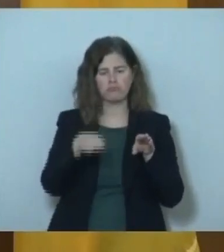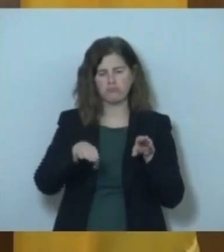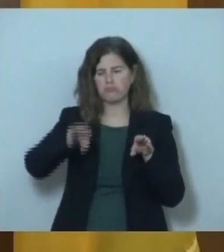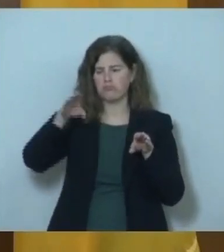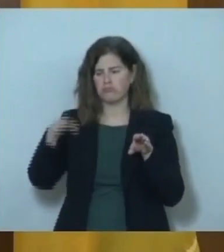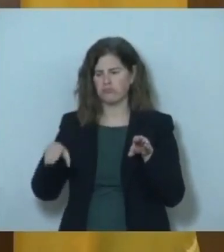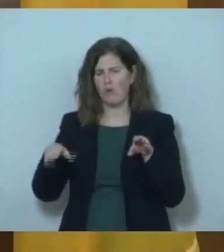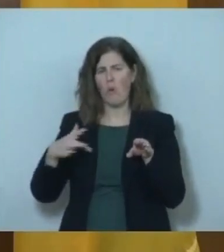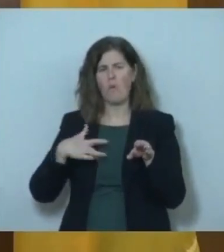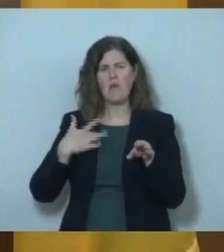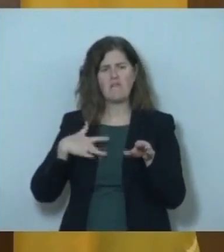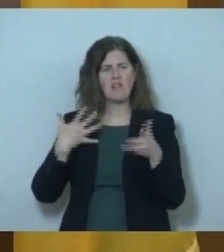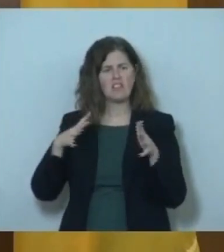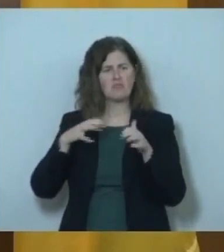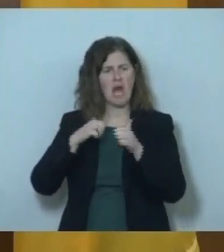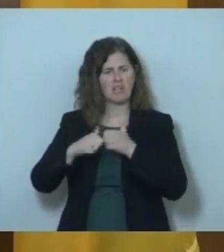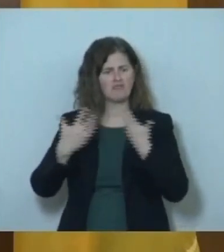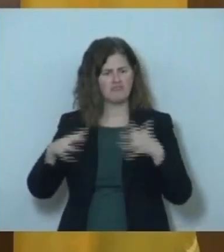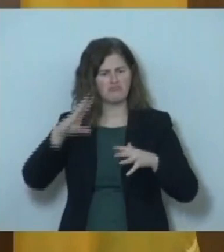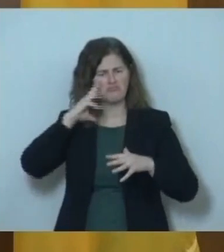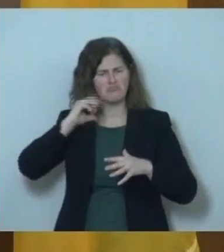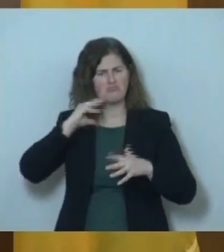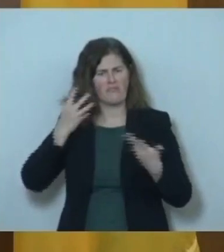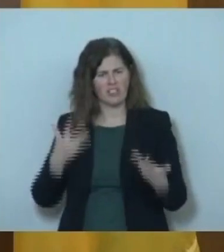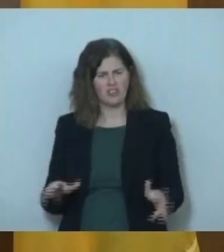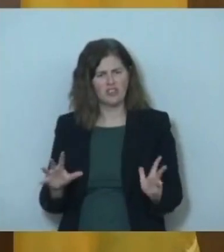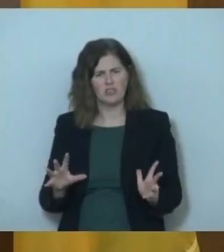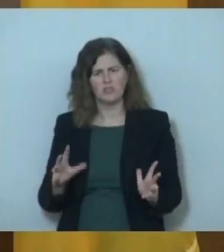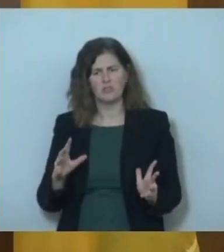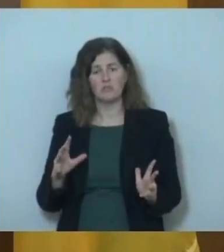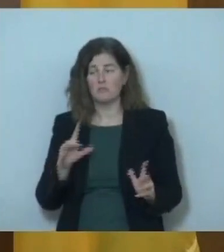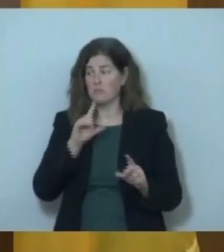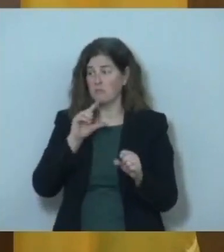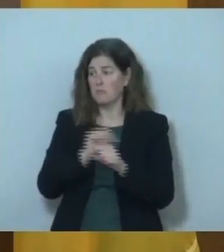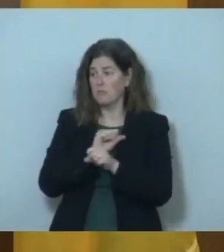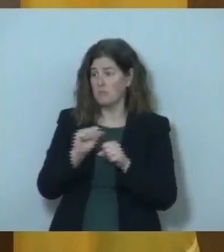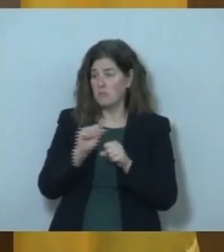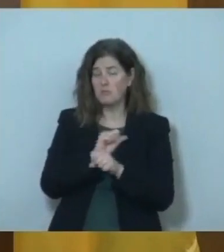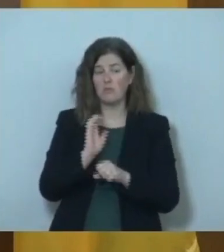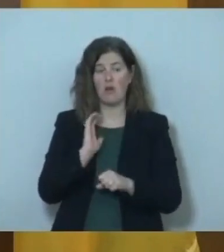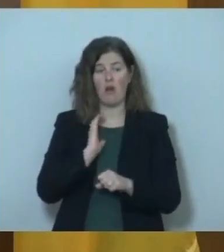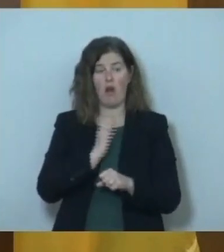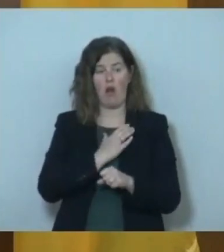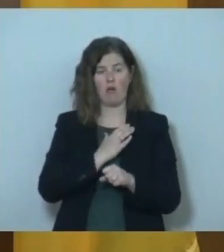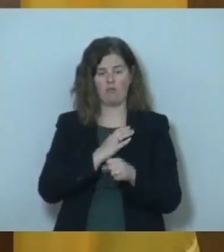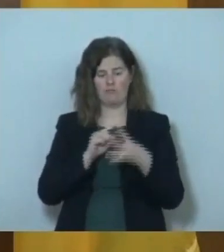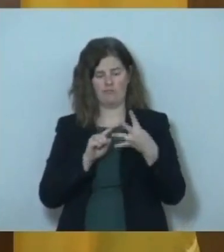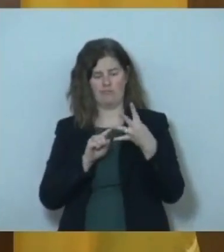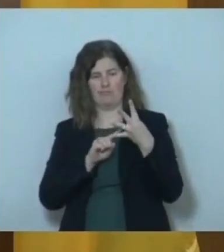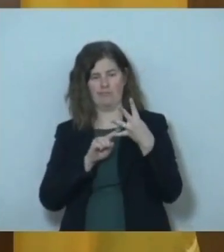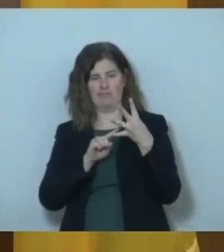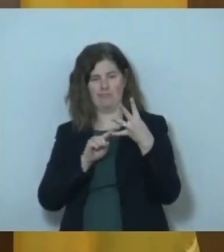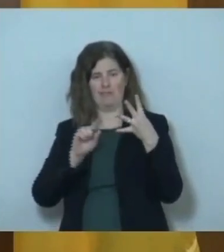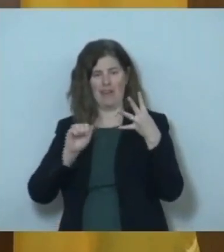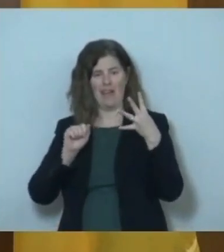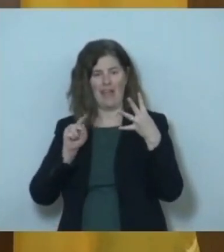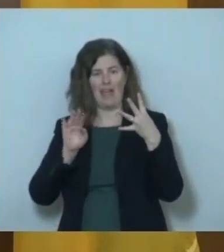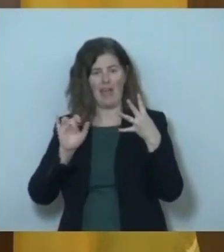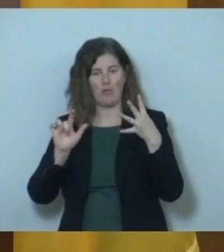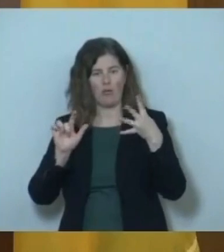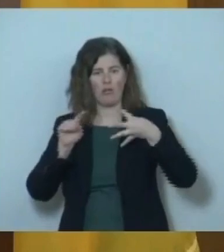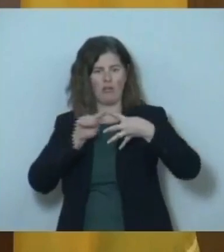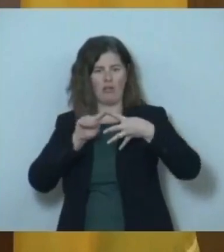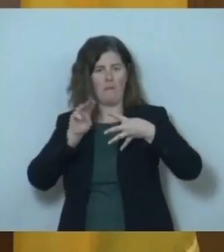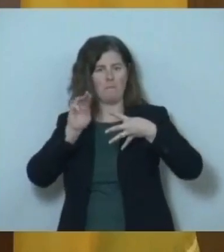were beyond now all of the peaks that, in fact, actually are end of April, early May, right?